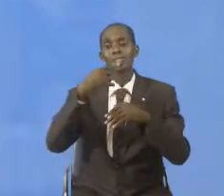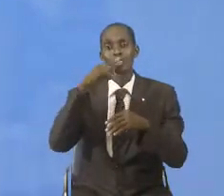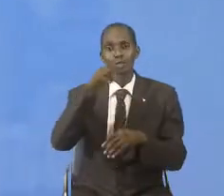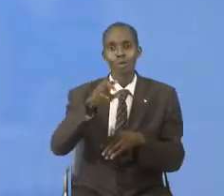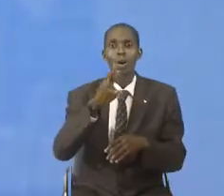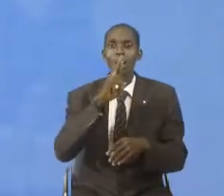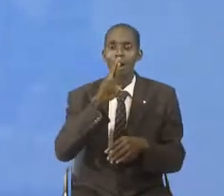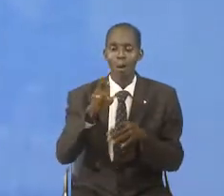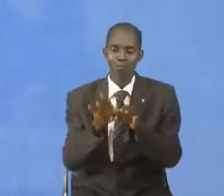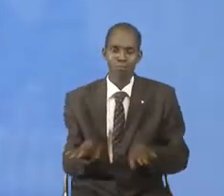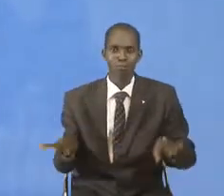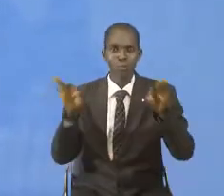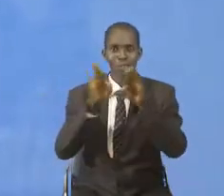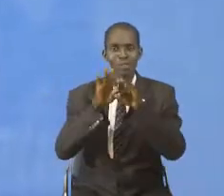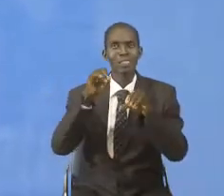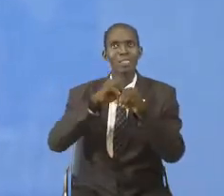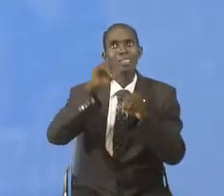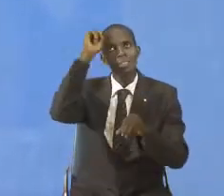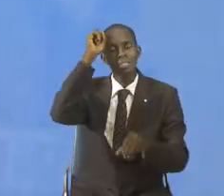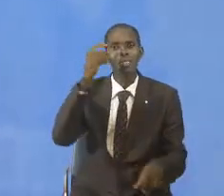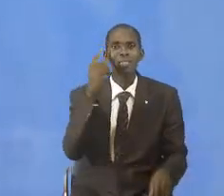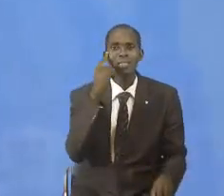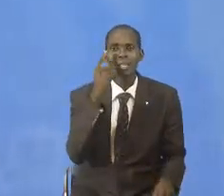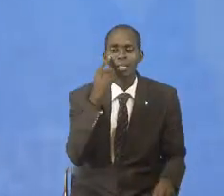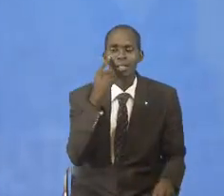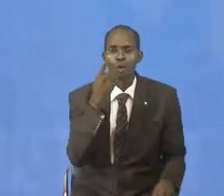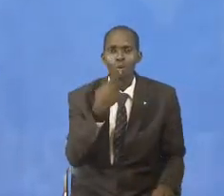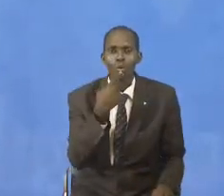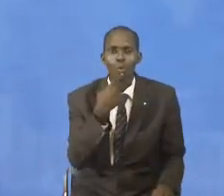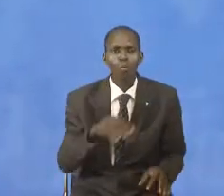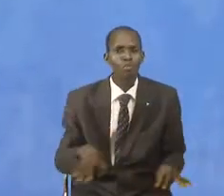you are precious in his sight.